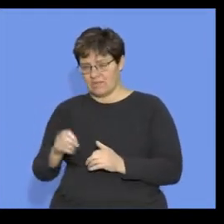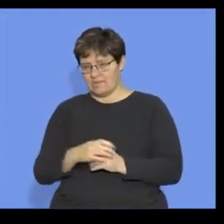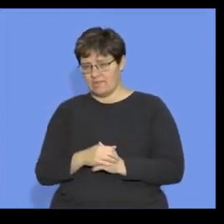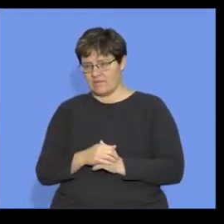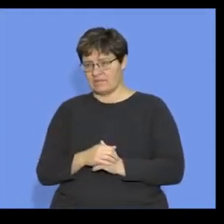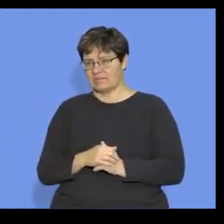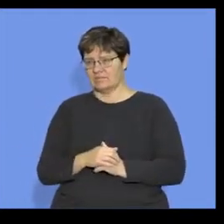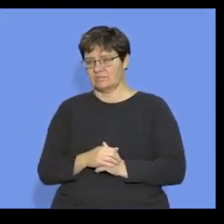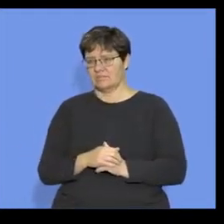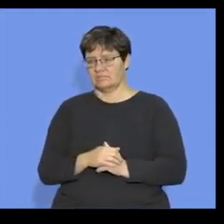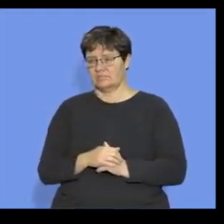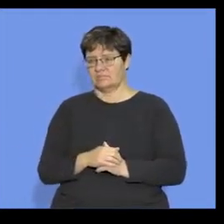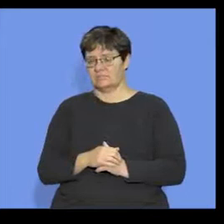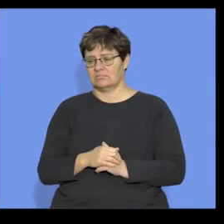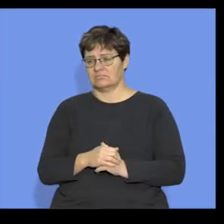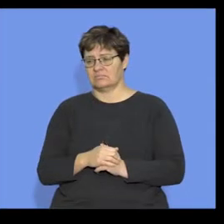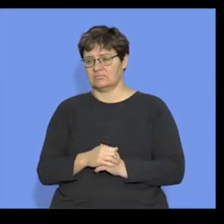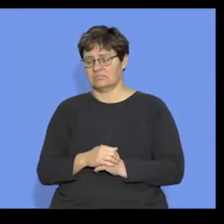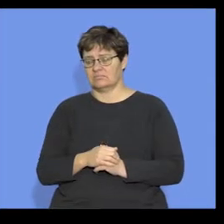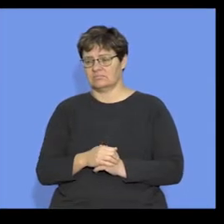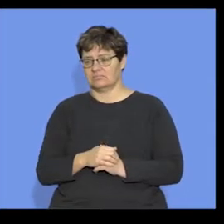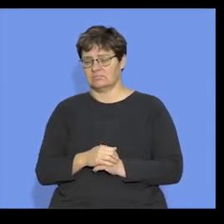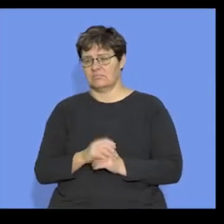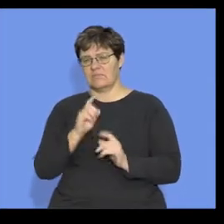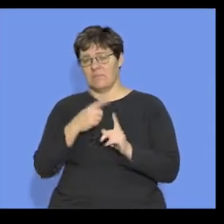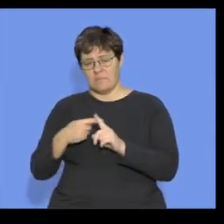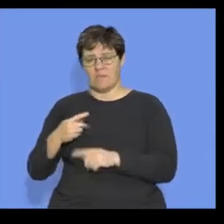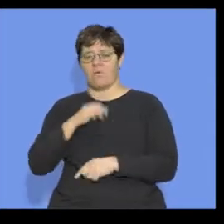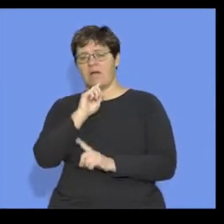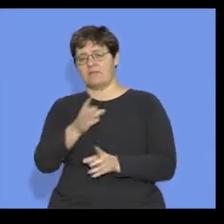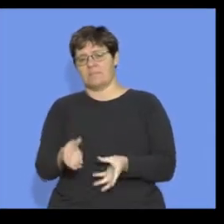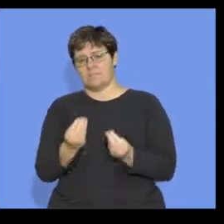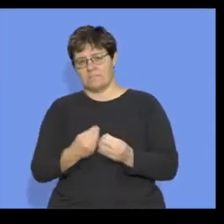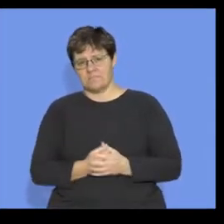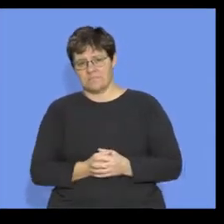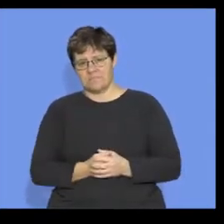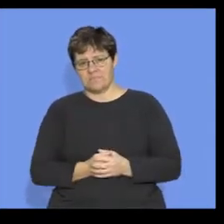Okay? So this is what you get, and you'll multiply and you'll get your answer.